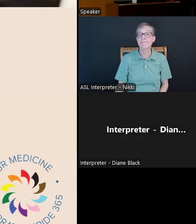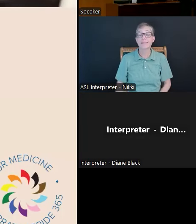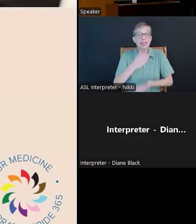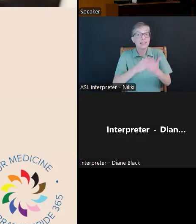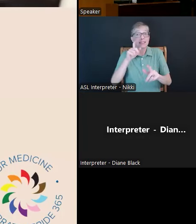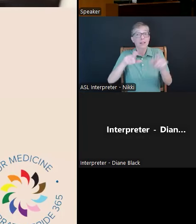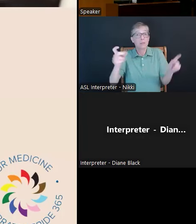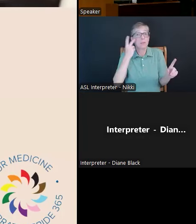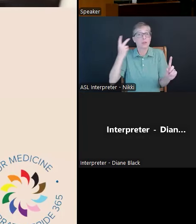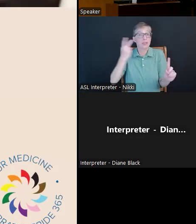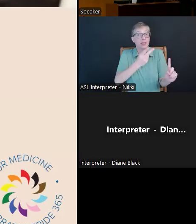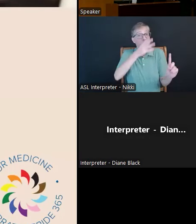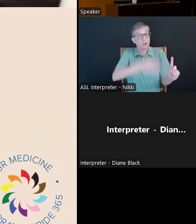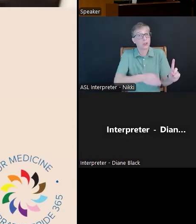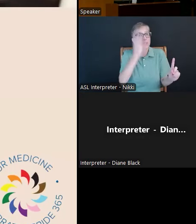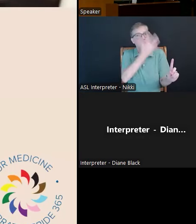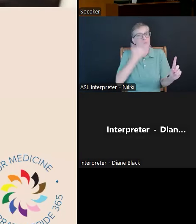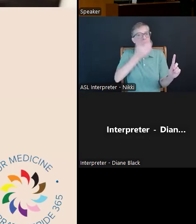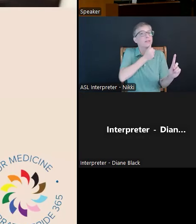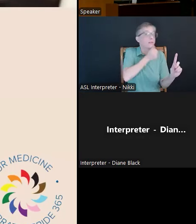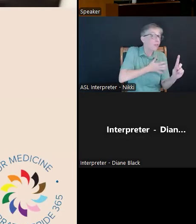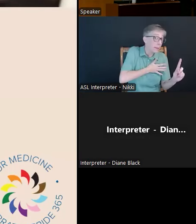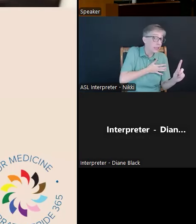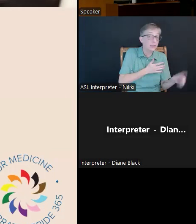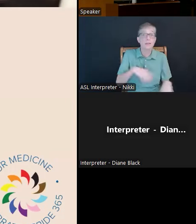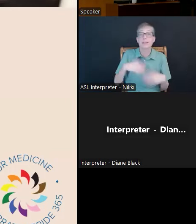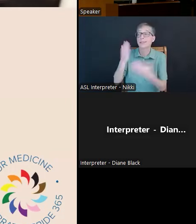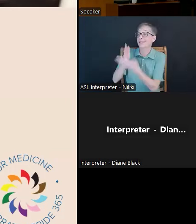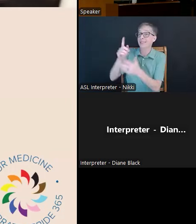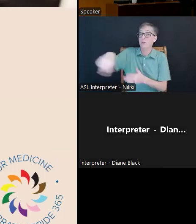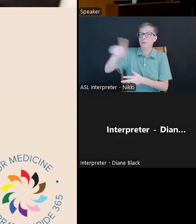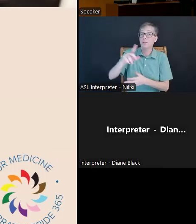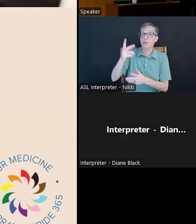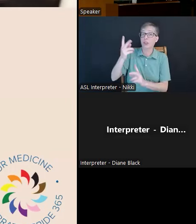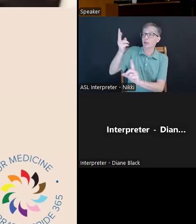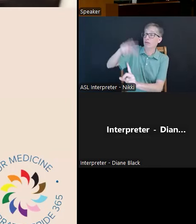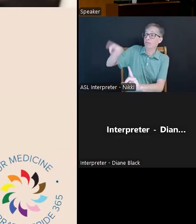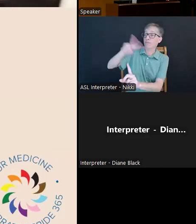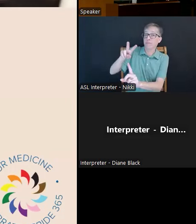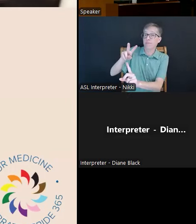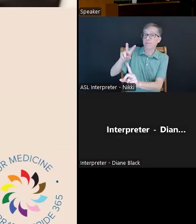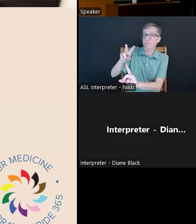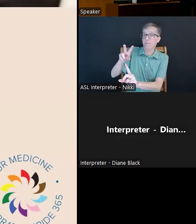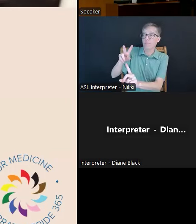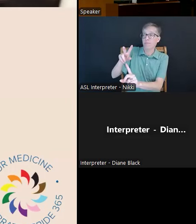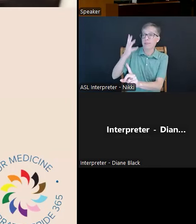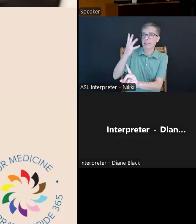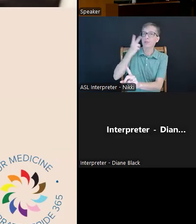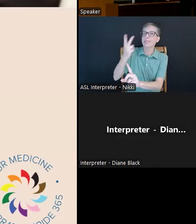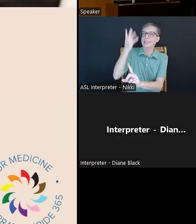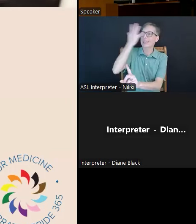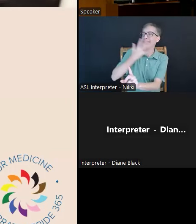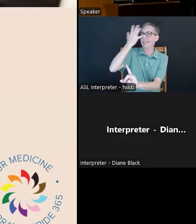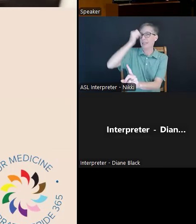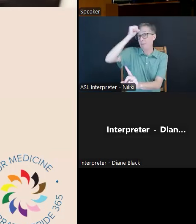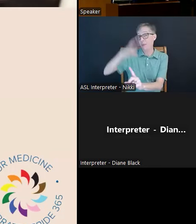that's feminine. There's some individuals that see somebody that is a male. And again, these are our blind spots. We see,